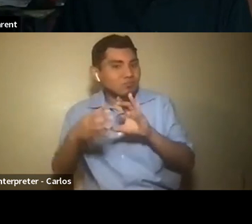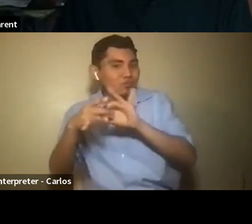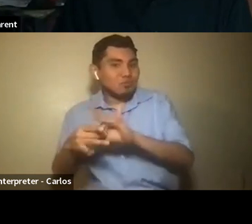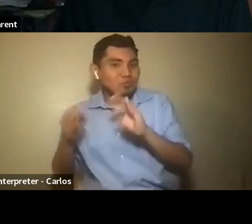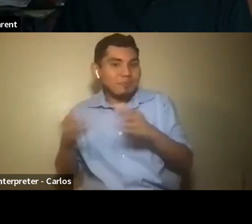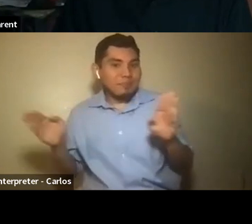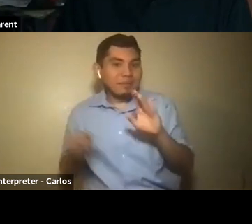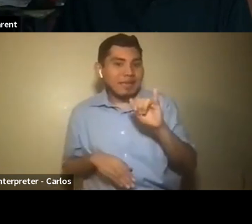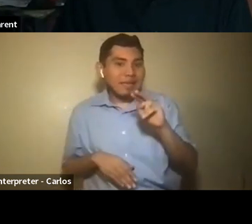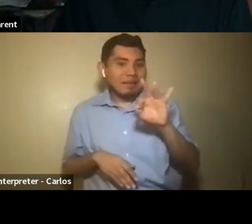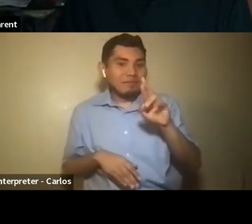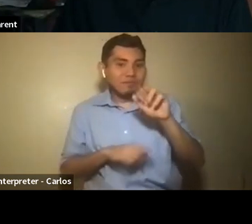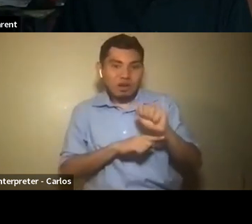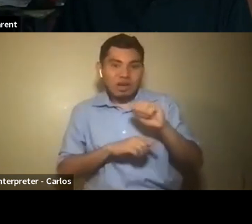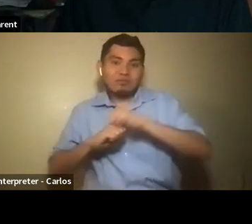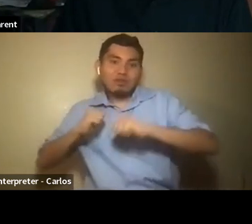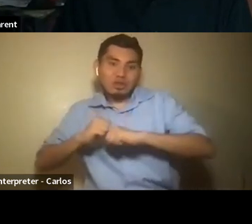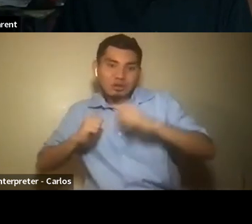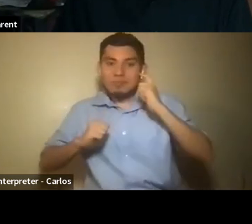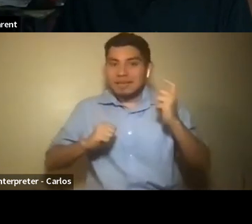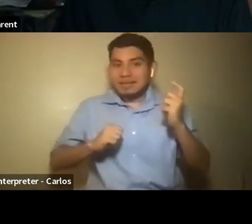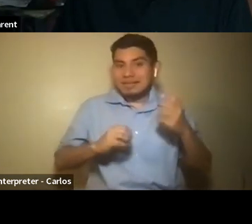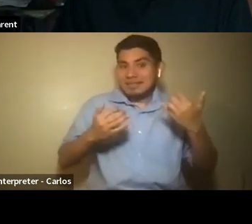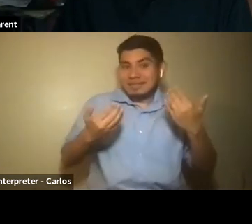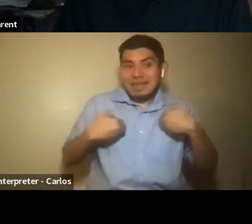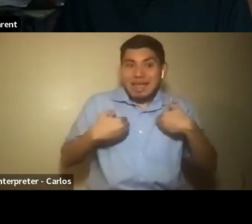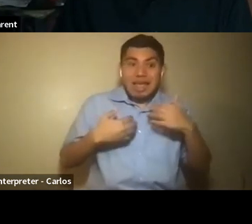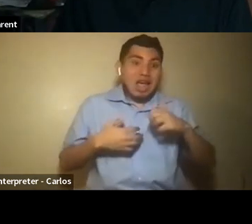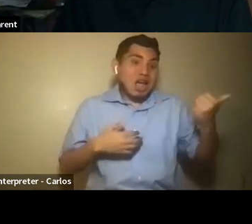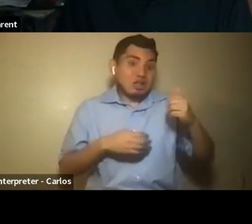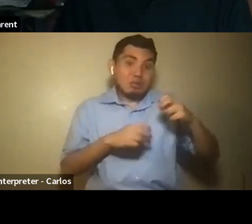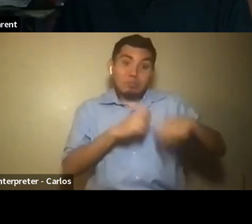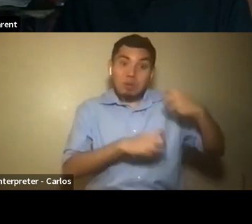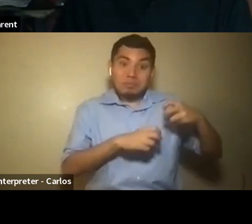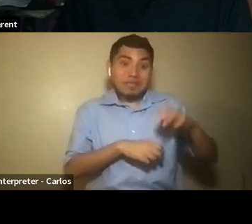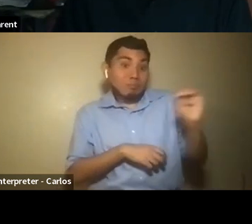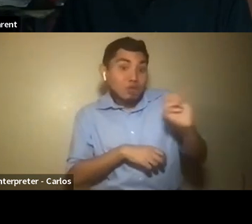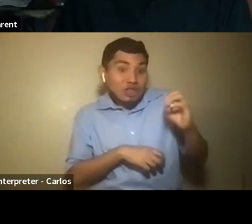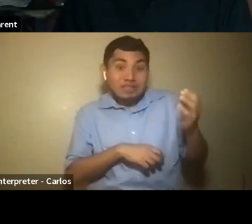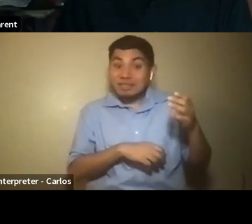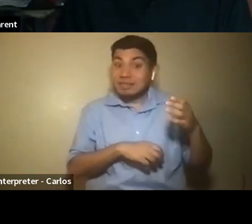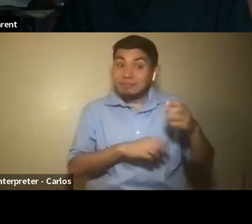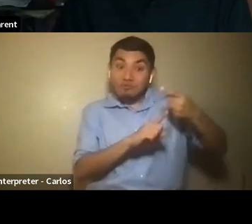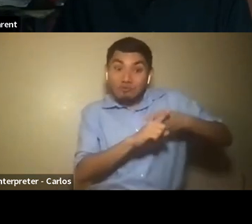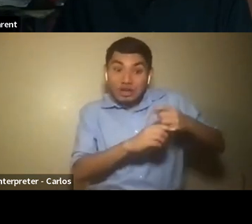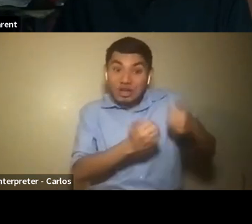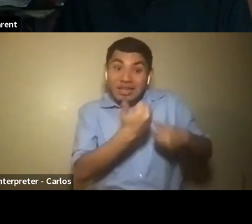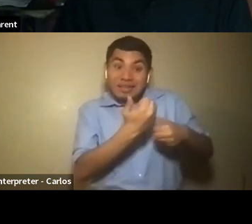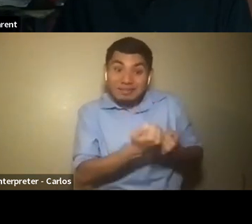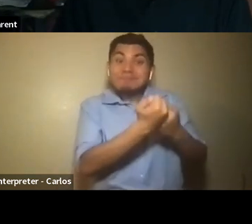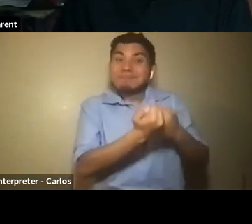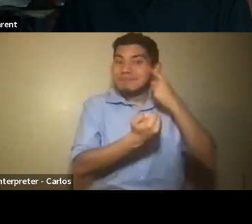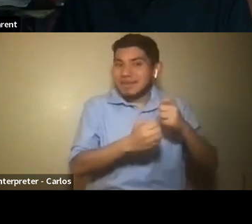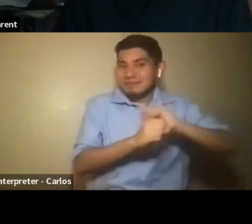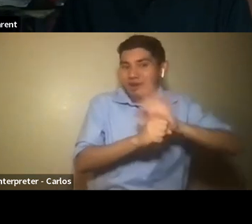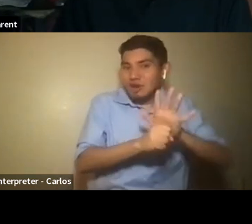was because we were prioritized emergency rental assistance due to the economic impacts of COVID-19. Moving forward in the next few years, I